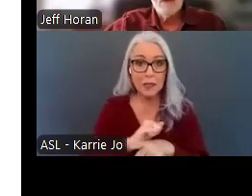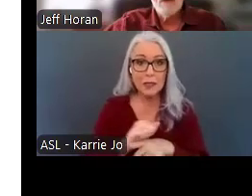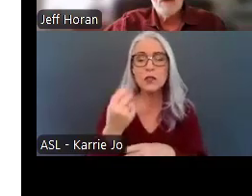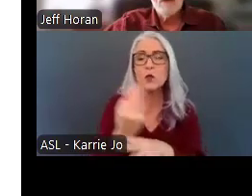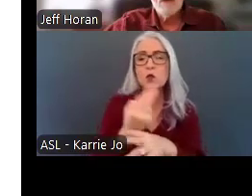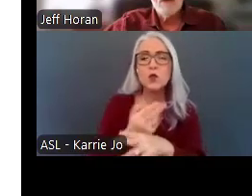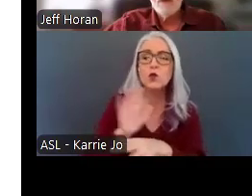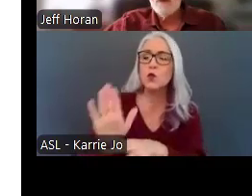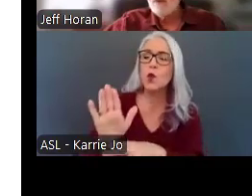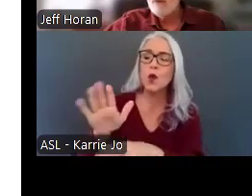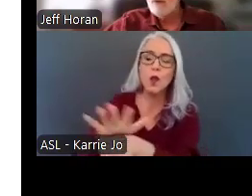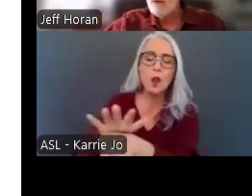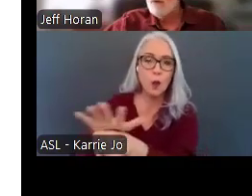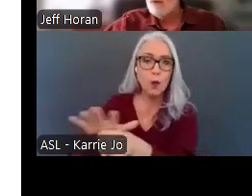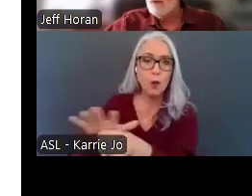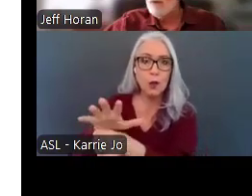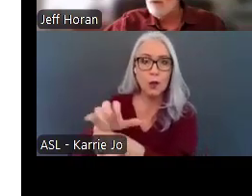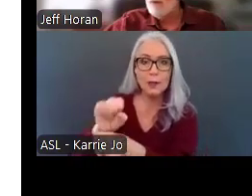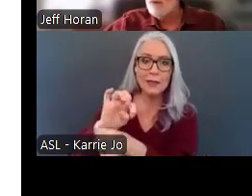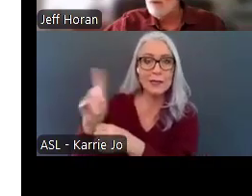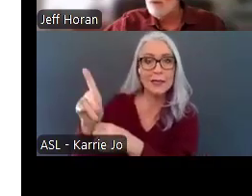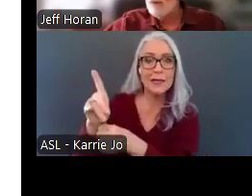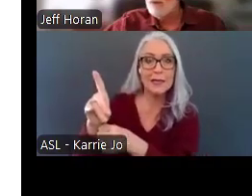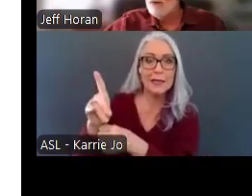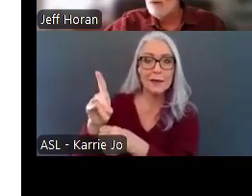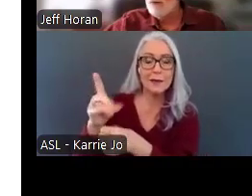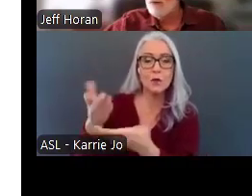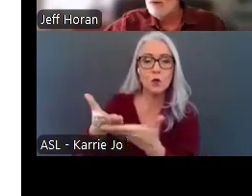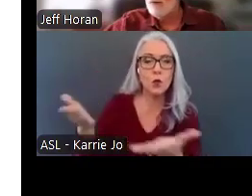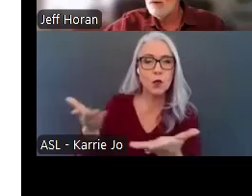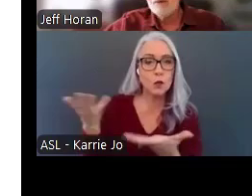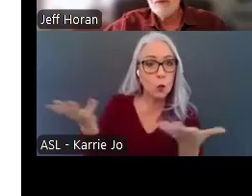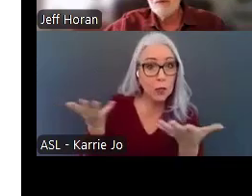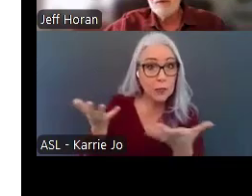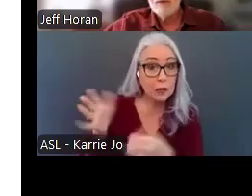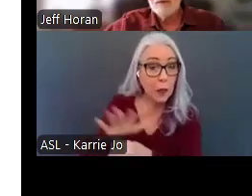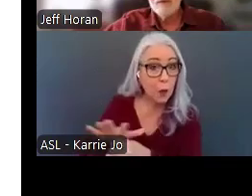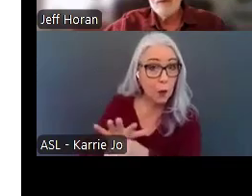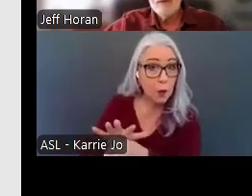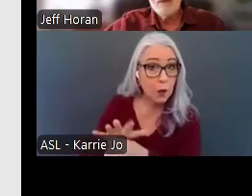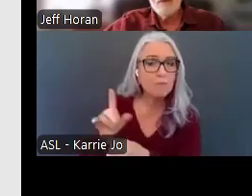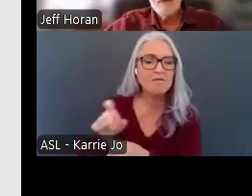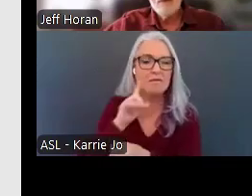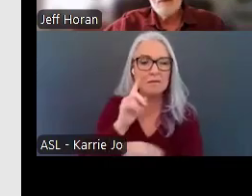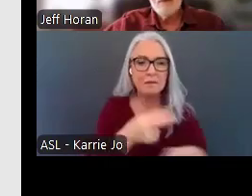seed source. And so what is local? We'll go to the next slide for that.